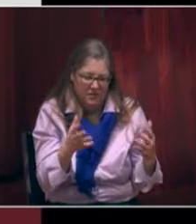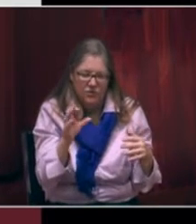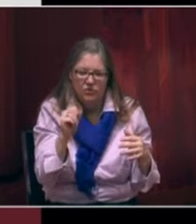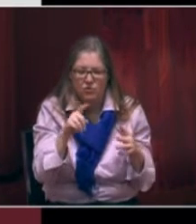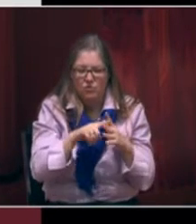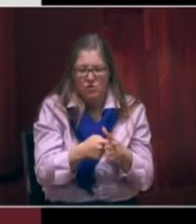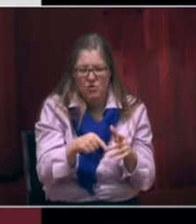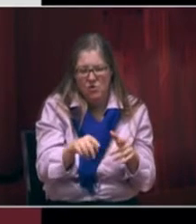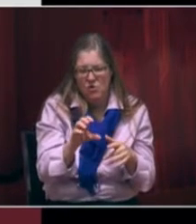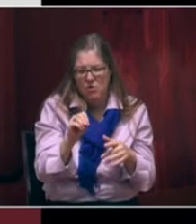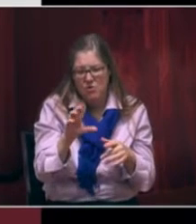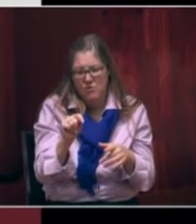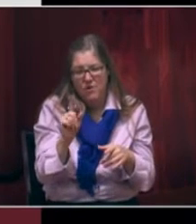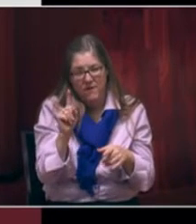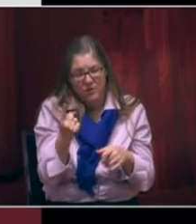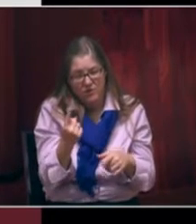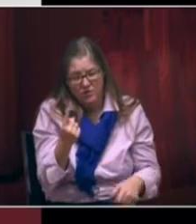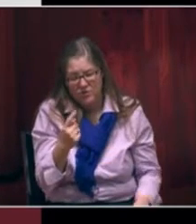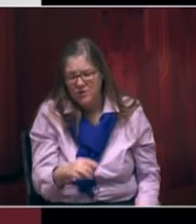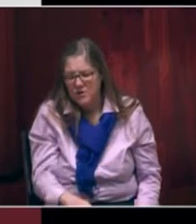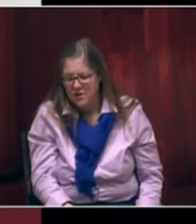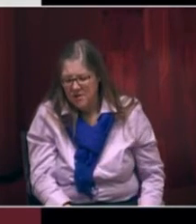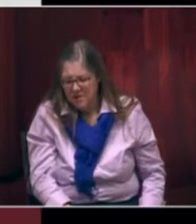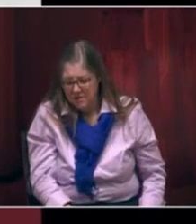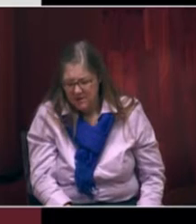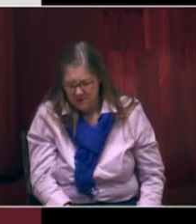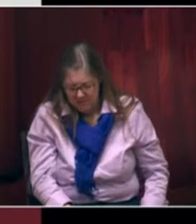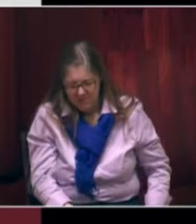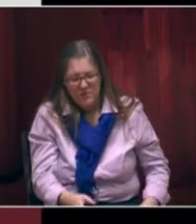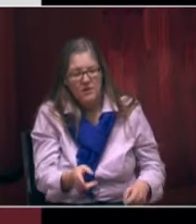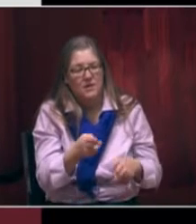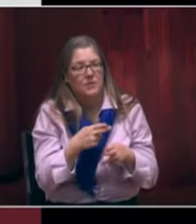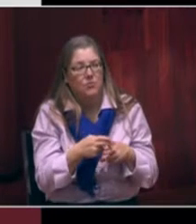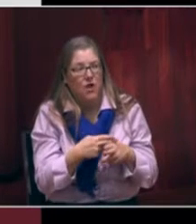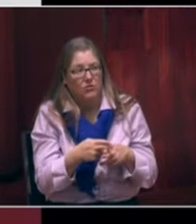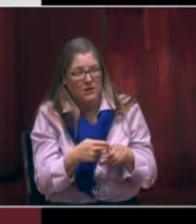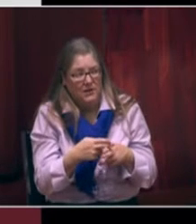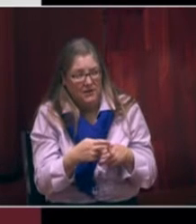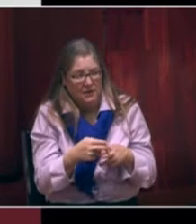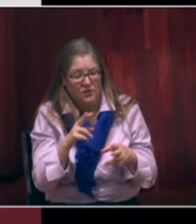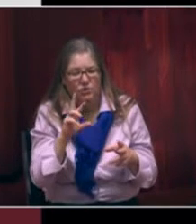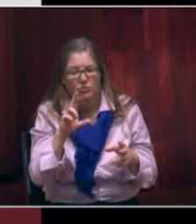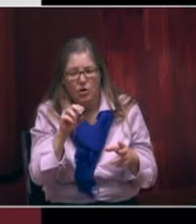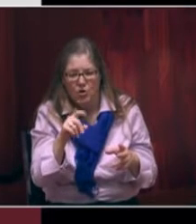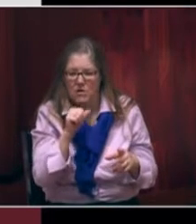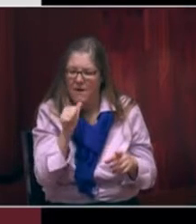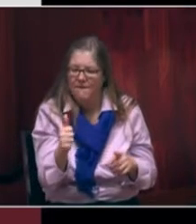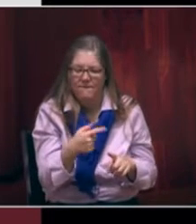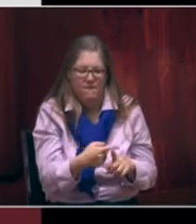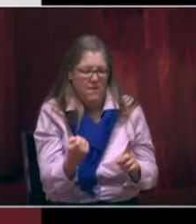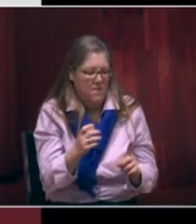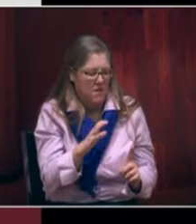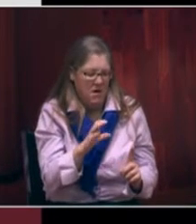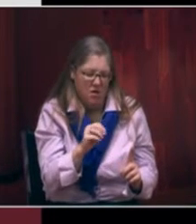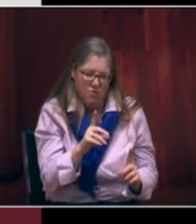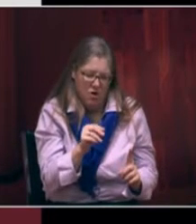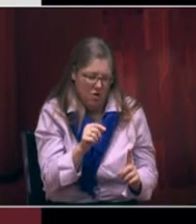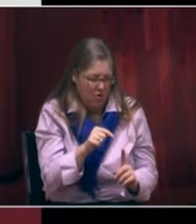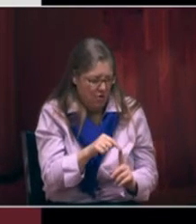beginning October 1, temporary records that are not from Colorado in the